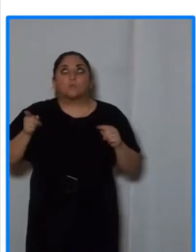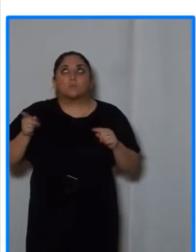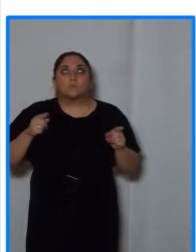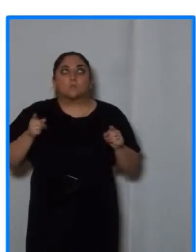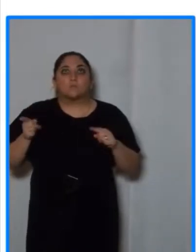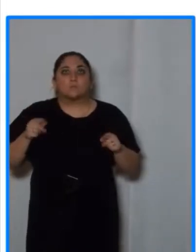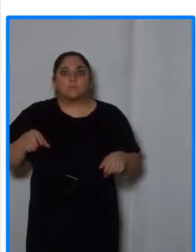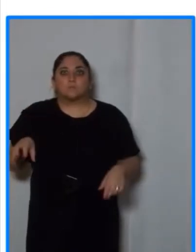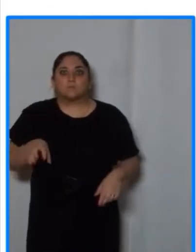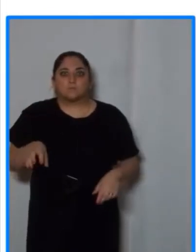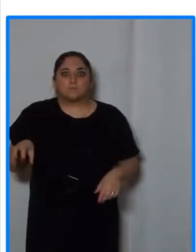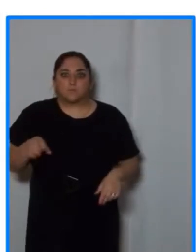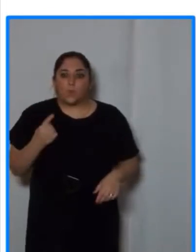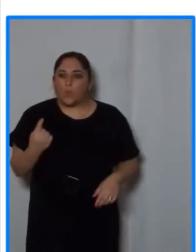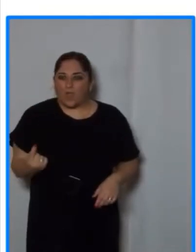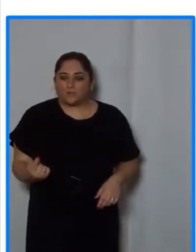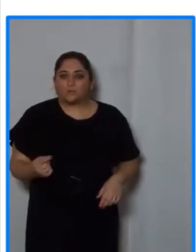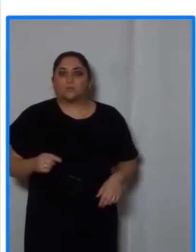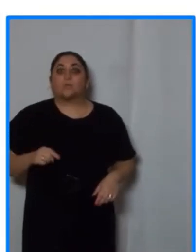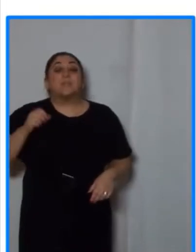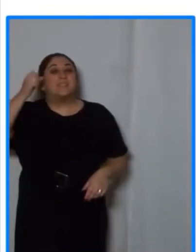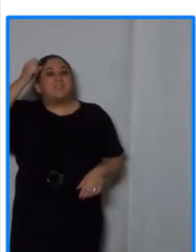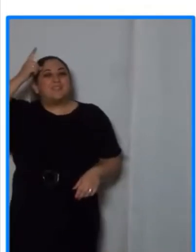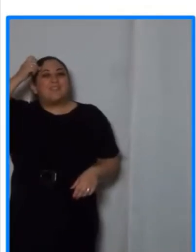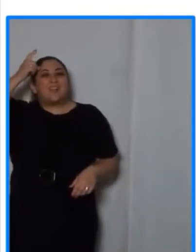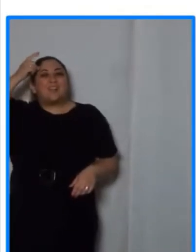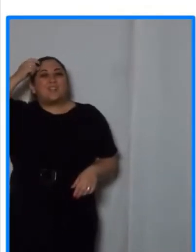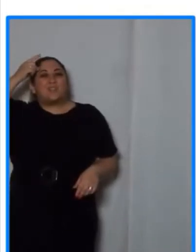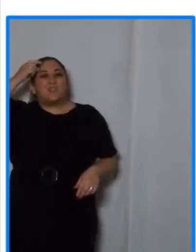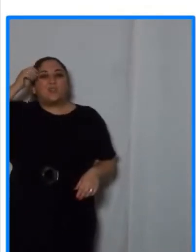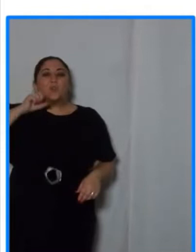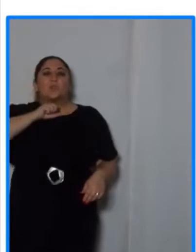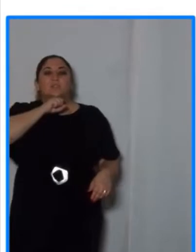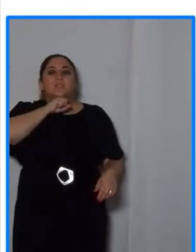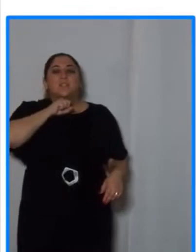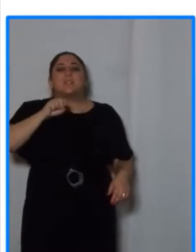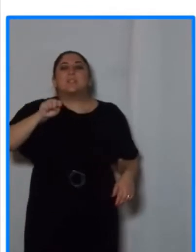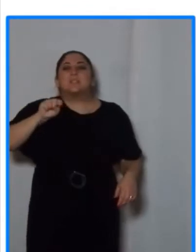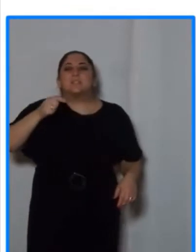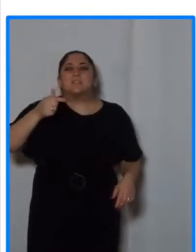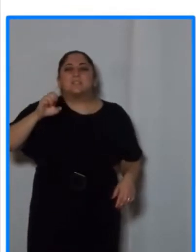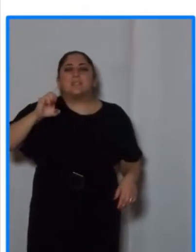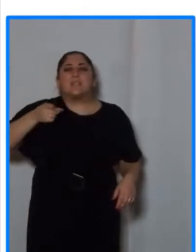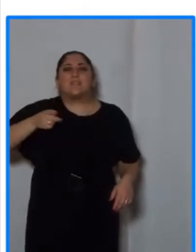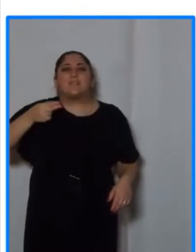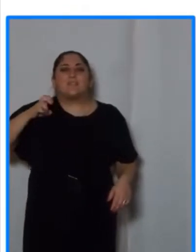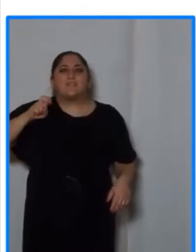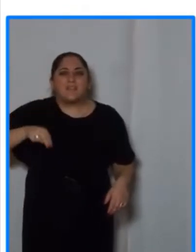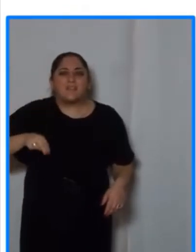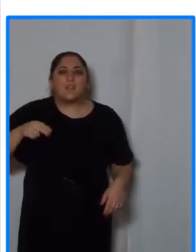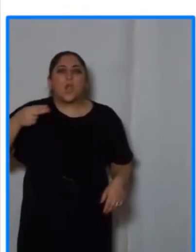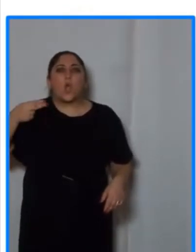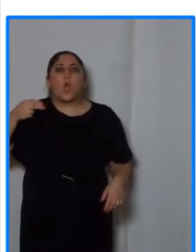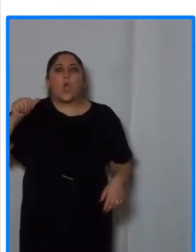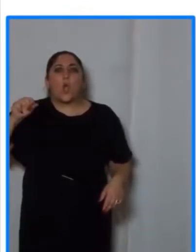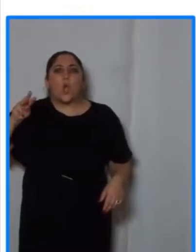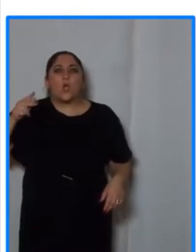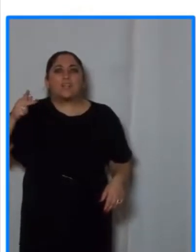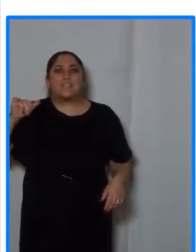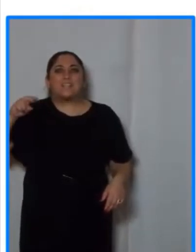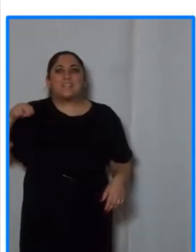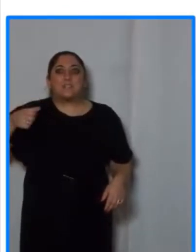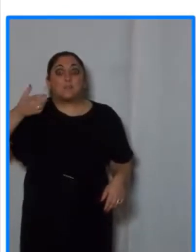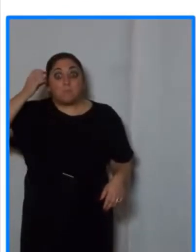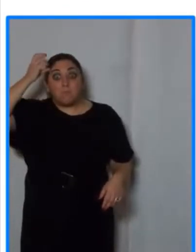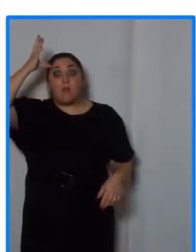like perhaps you remember Stephen Hawking used one of those. Or some people can use the keyboard to navigate on a website